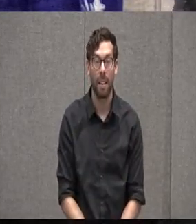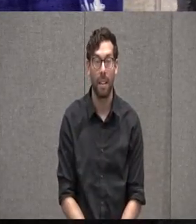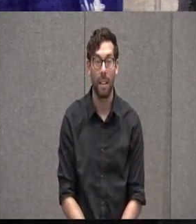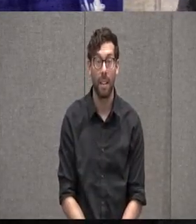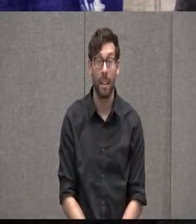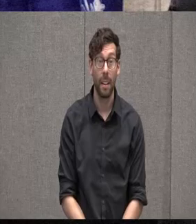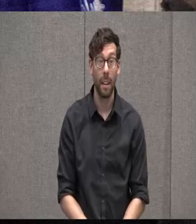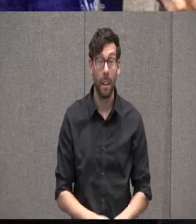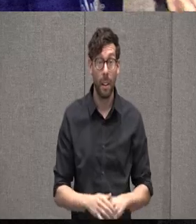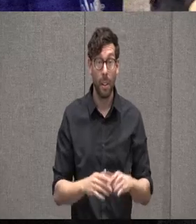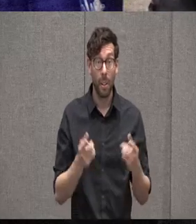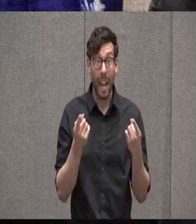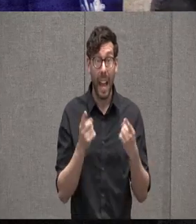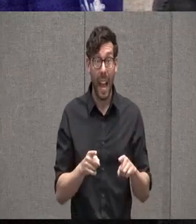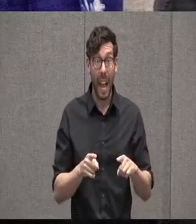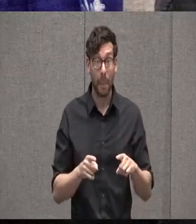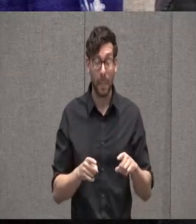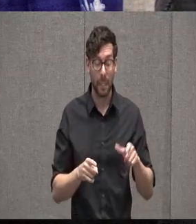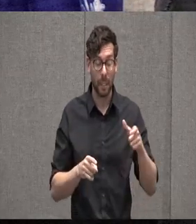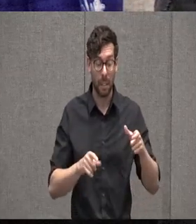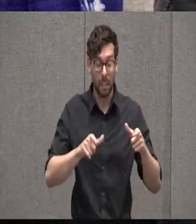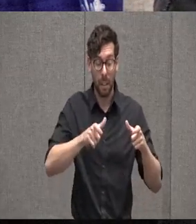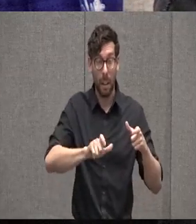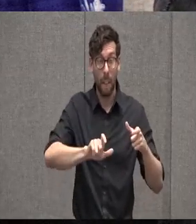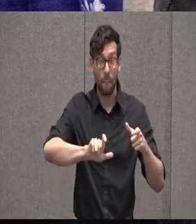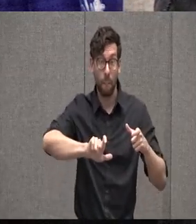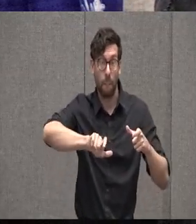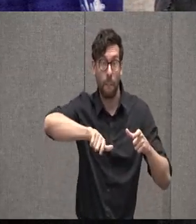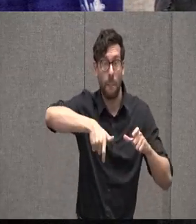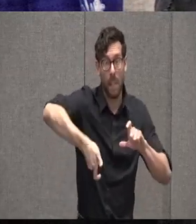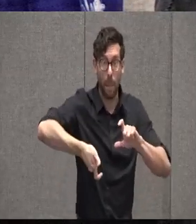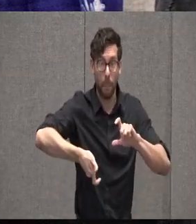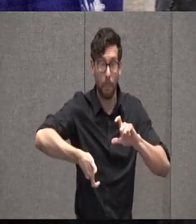Well, it flipped over. Let's see if I can move it on the table.